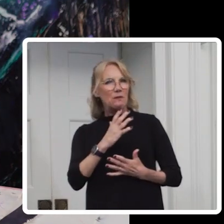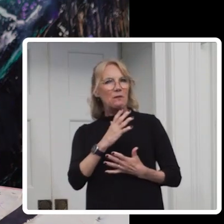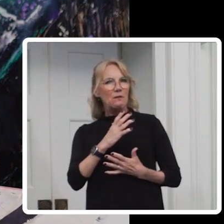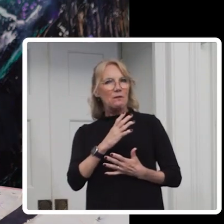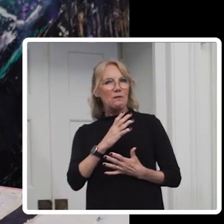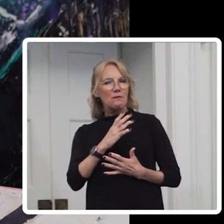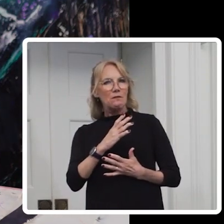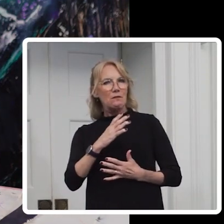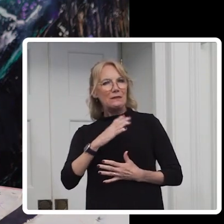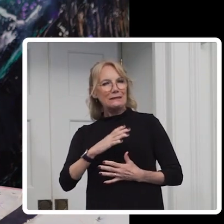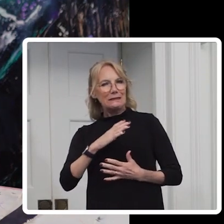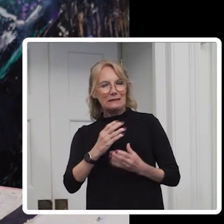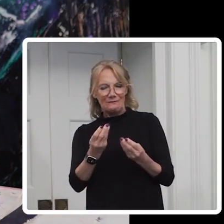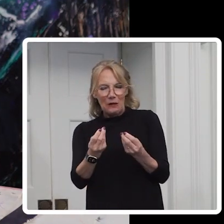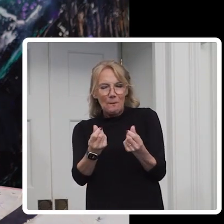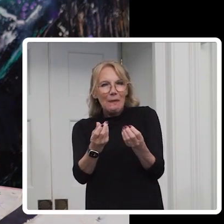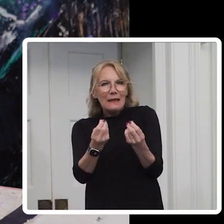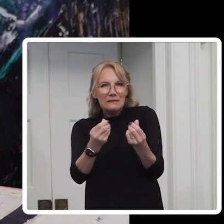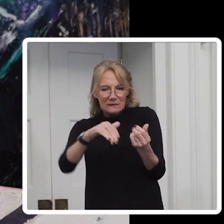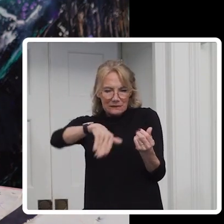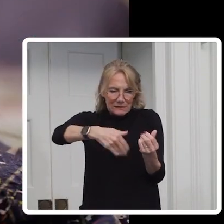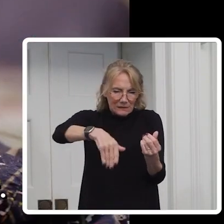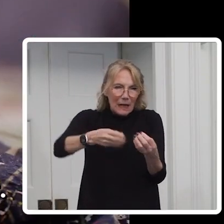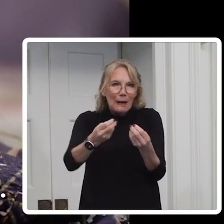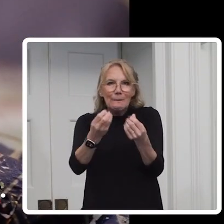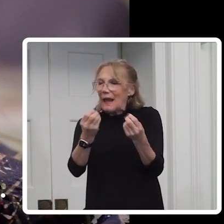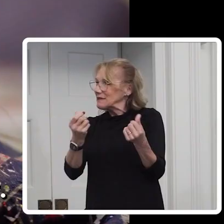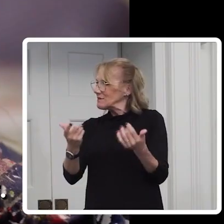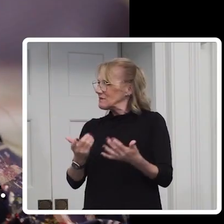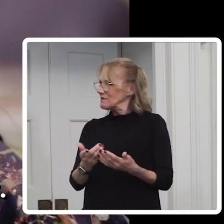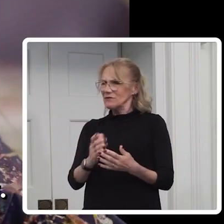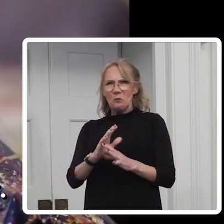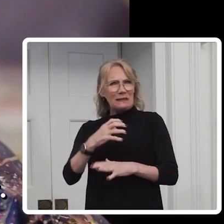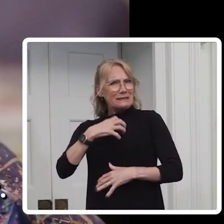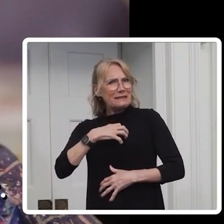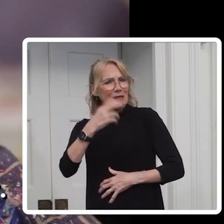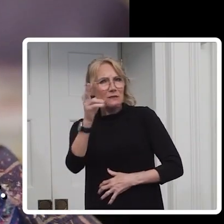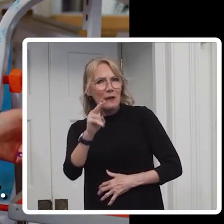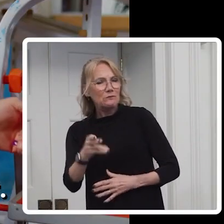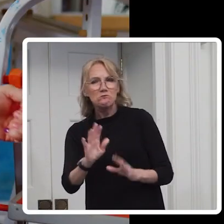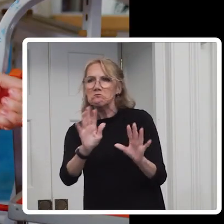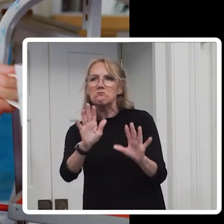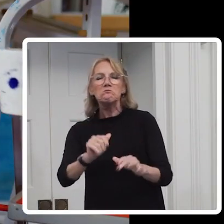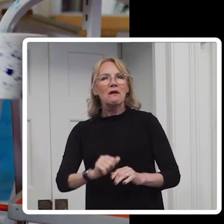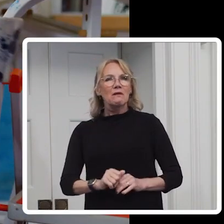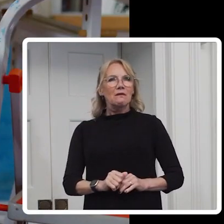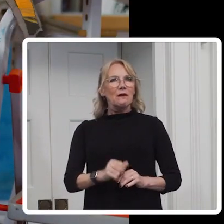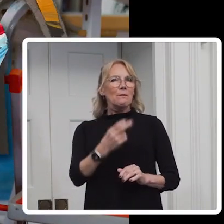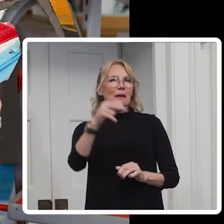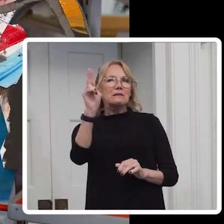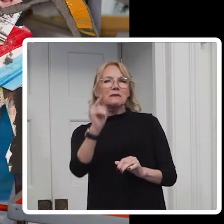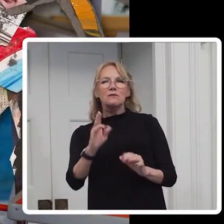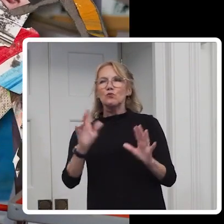People need to feel paint on hands. You shouldn't be scared of paint, they shouldn't. Painting